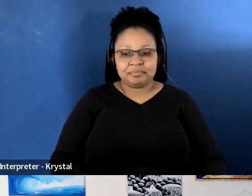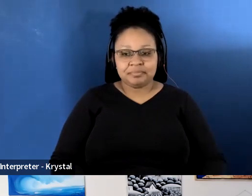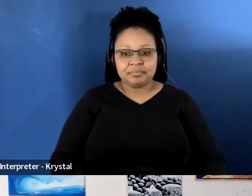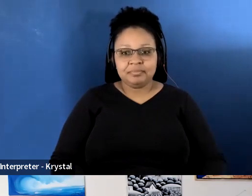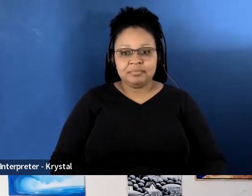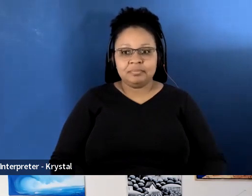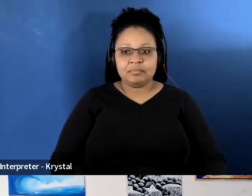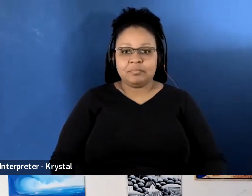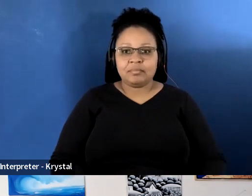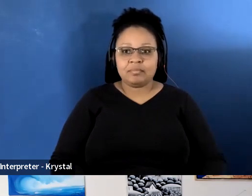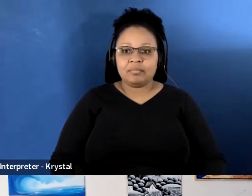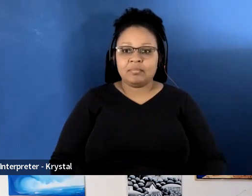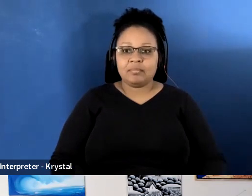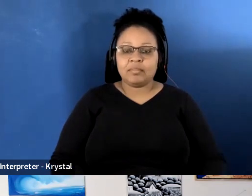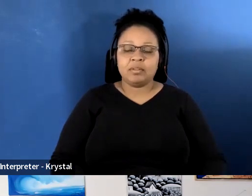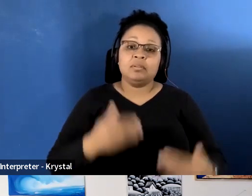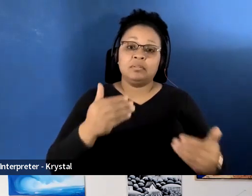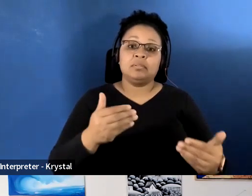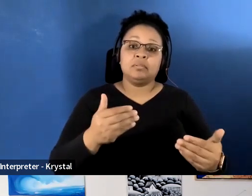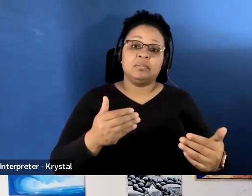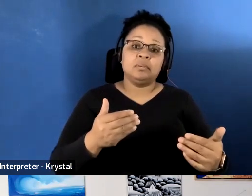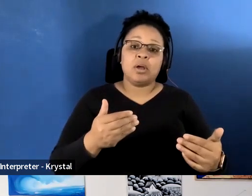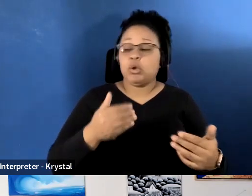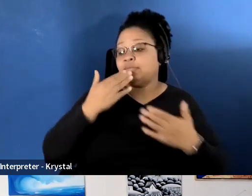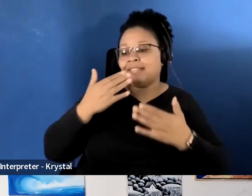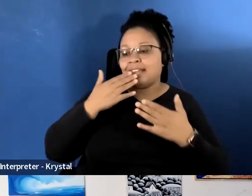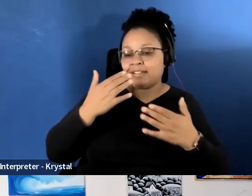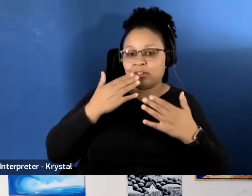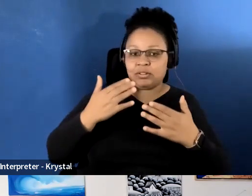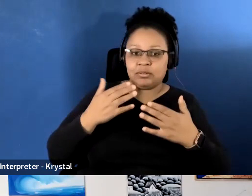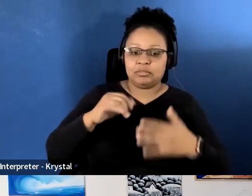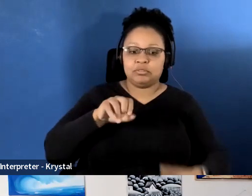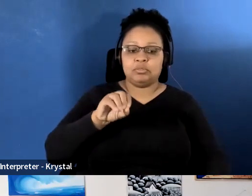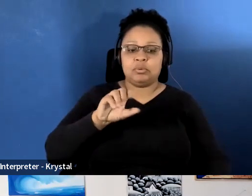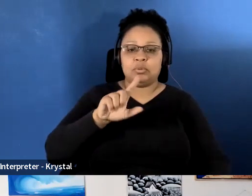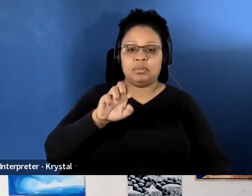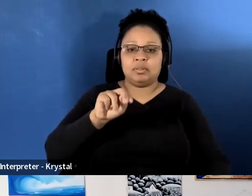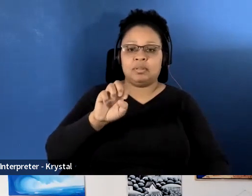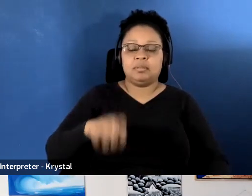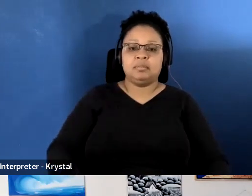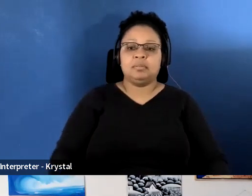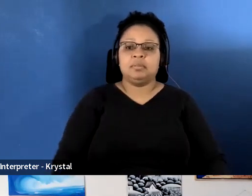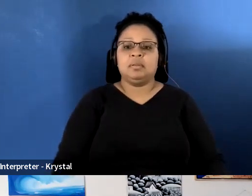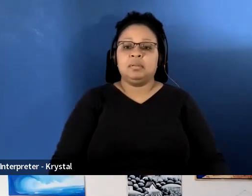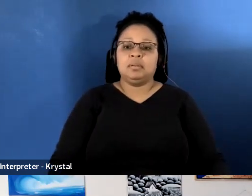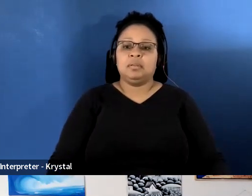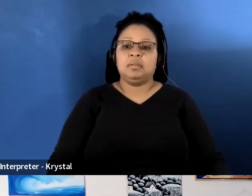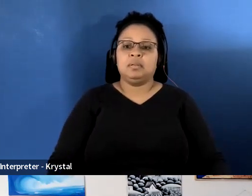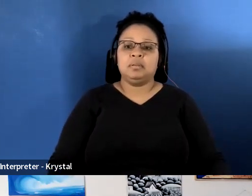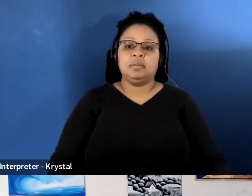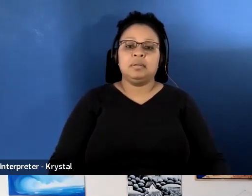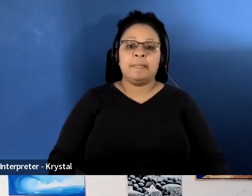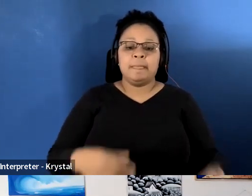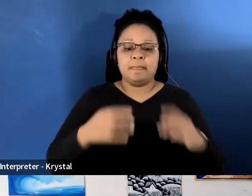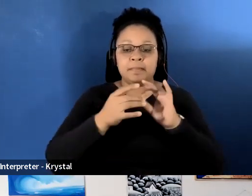Thank So you, I Jill. have go ahead, Yeah. Molly. Oh, I was just going to thank Jolene and then say what Kate said in the